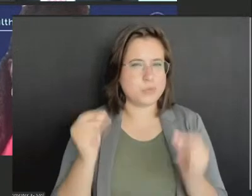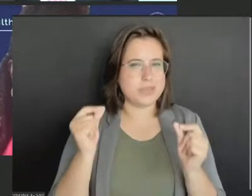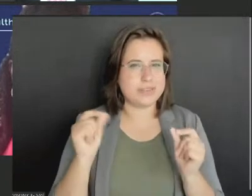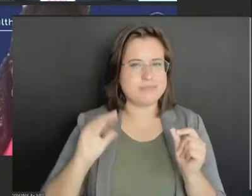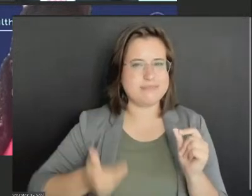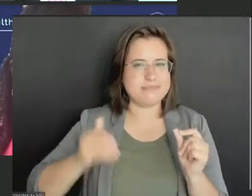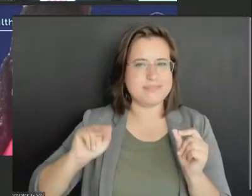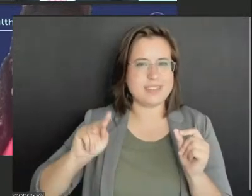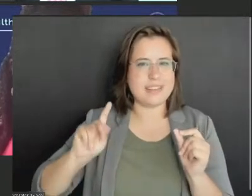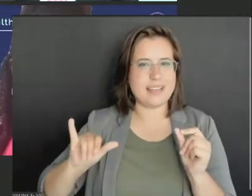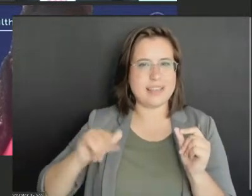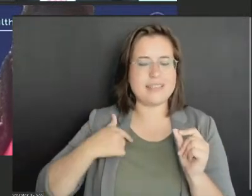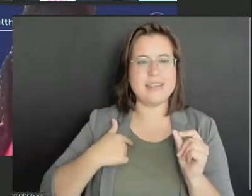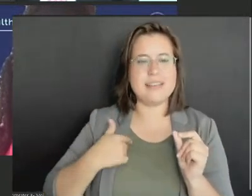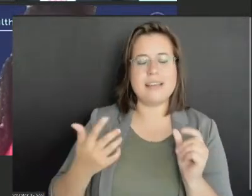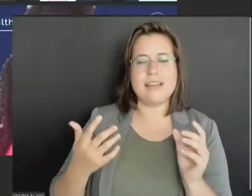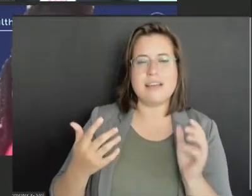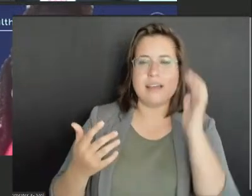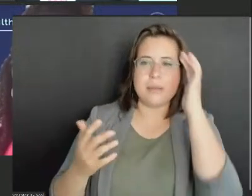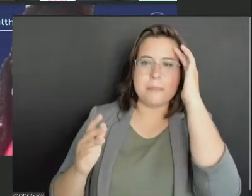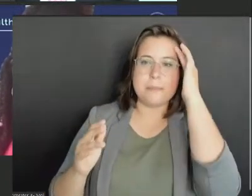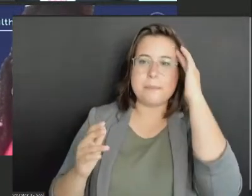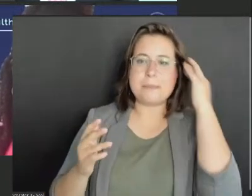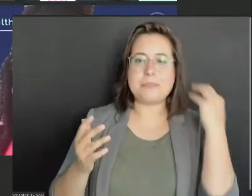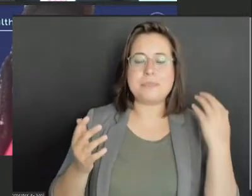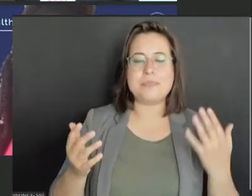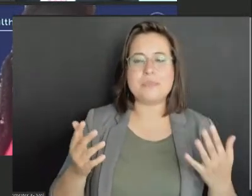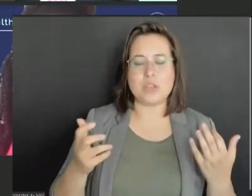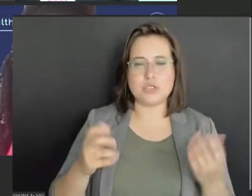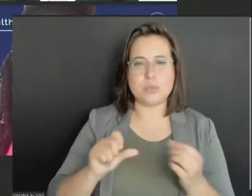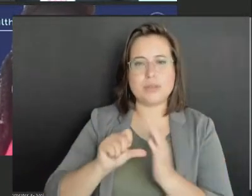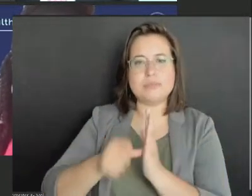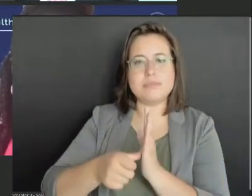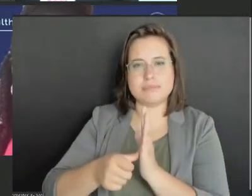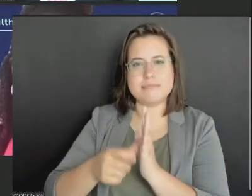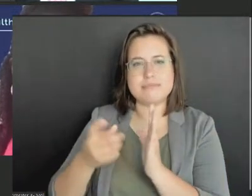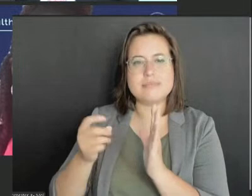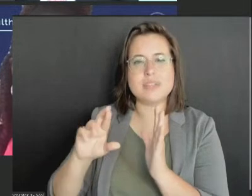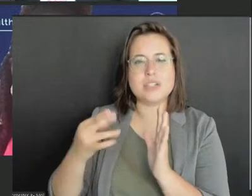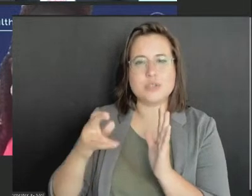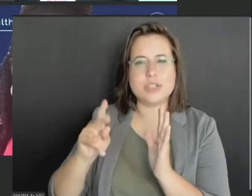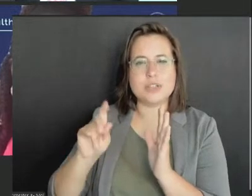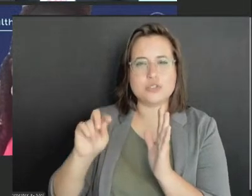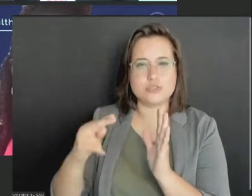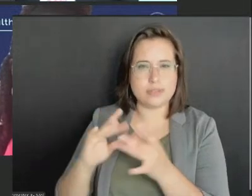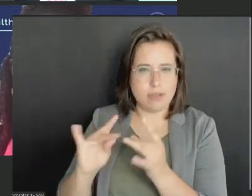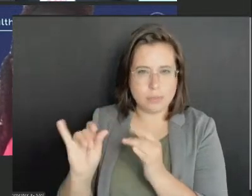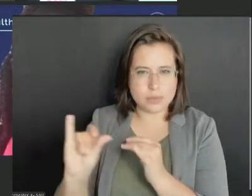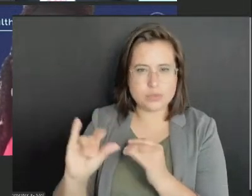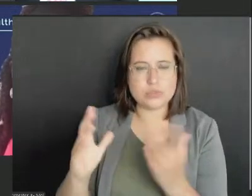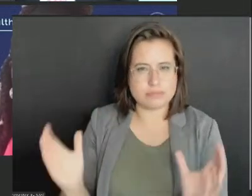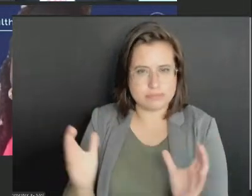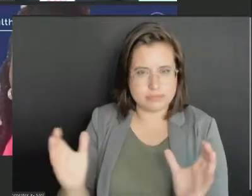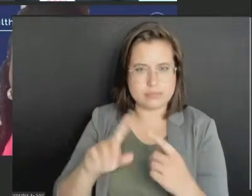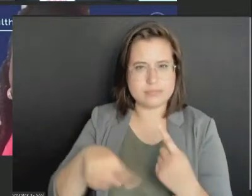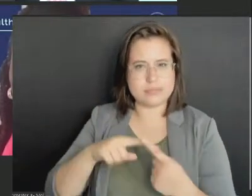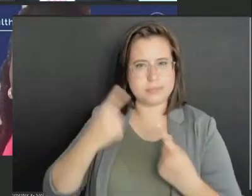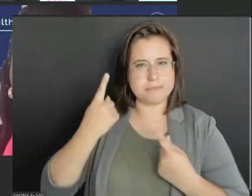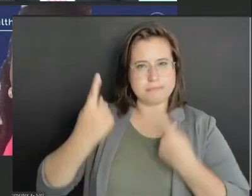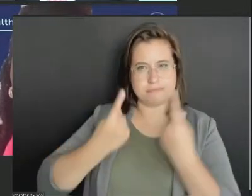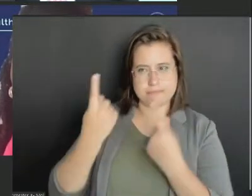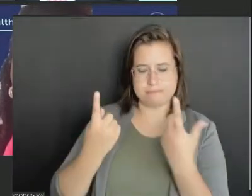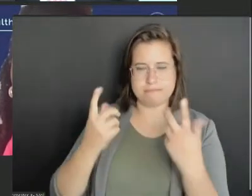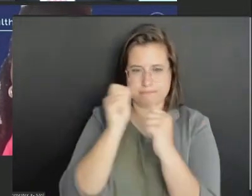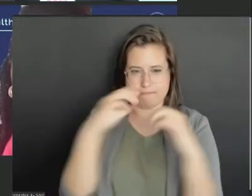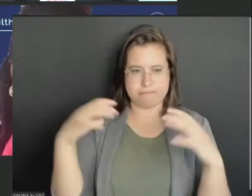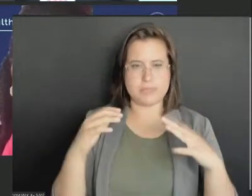and I just want to amplify Dr. Hilder's comment and just encourage us when we think about the diversity of the healthcare